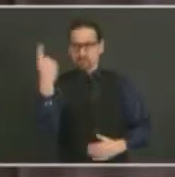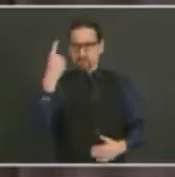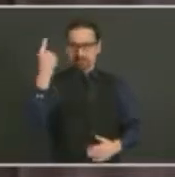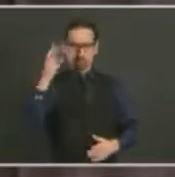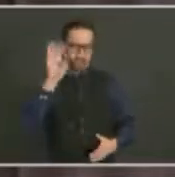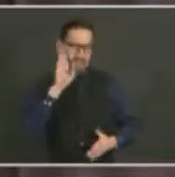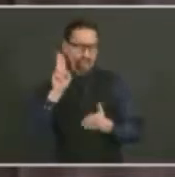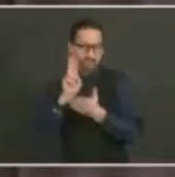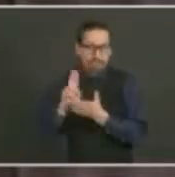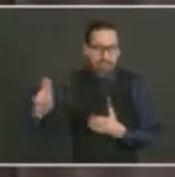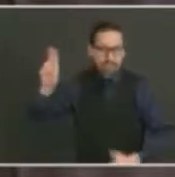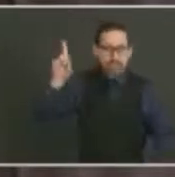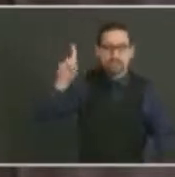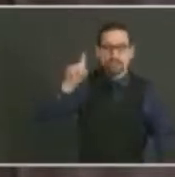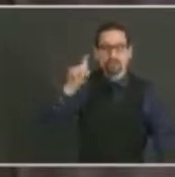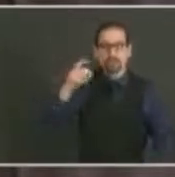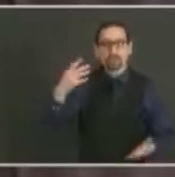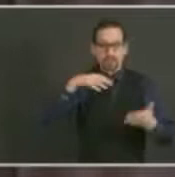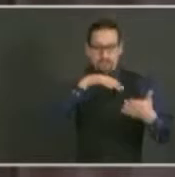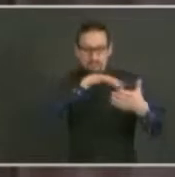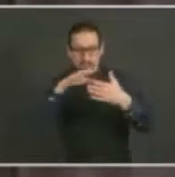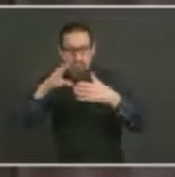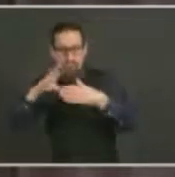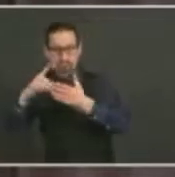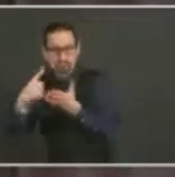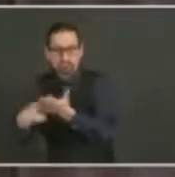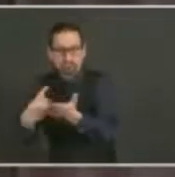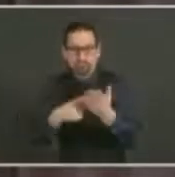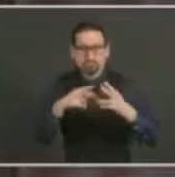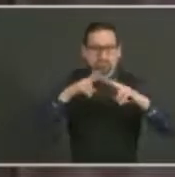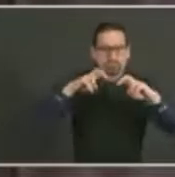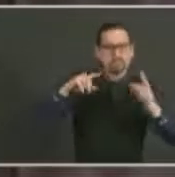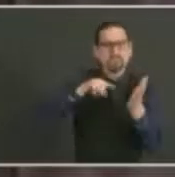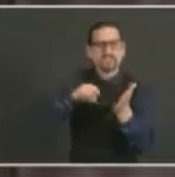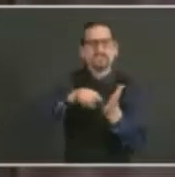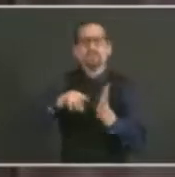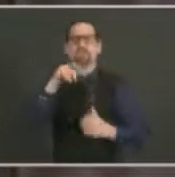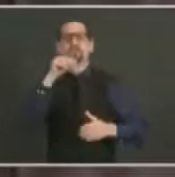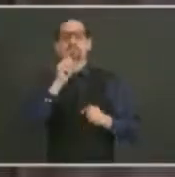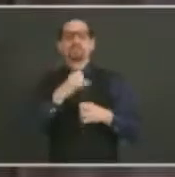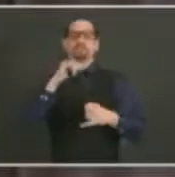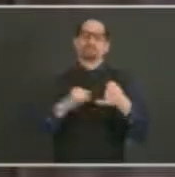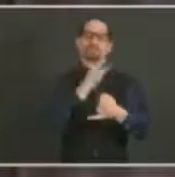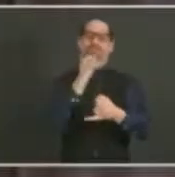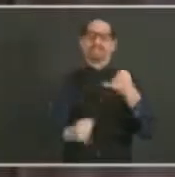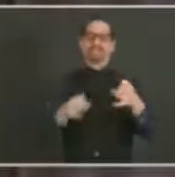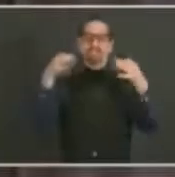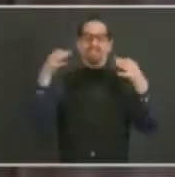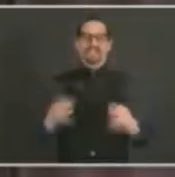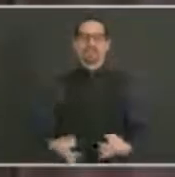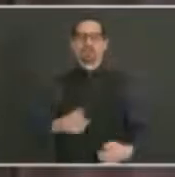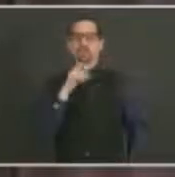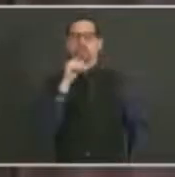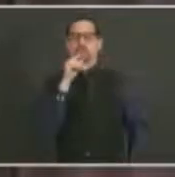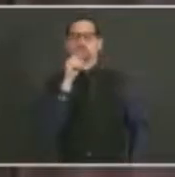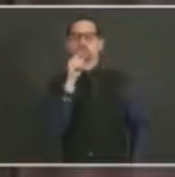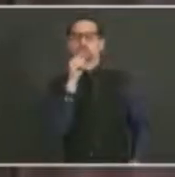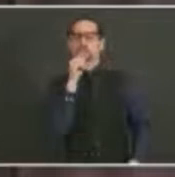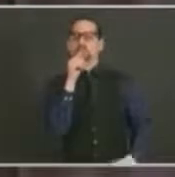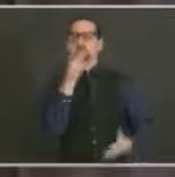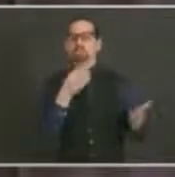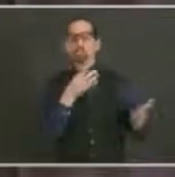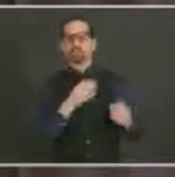study in a medical perspective say that this was a good move? Yeah, our approach all along